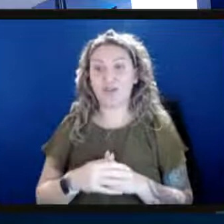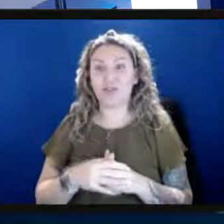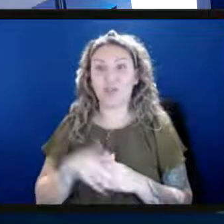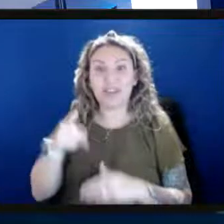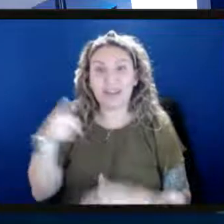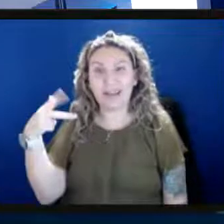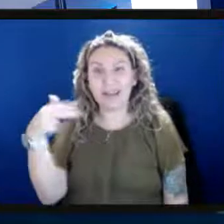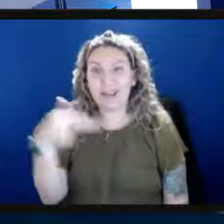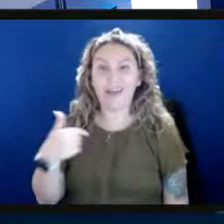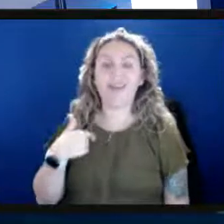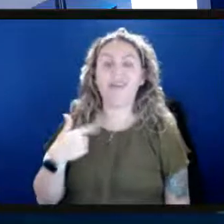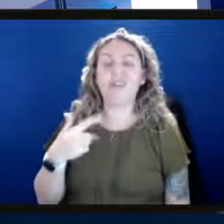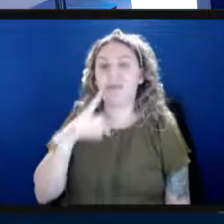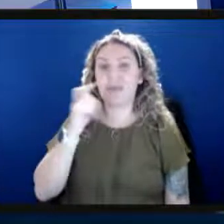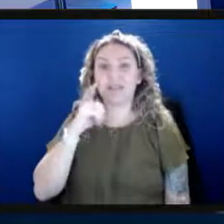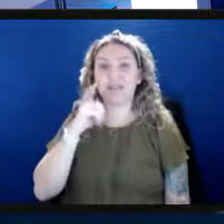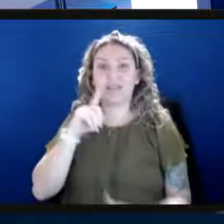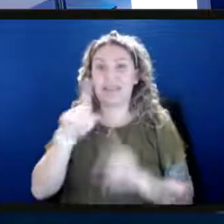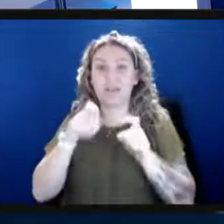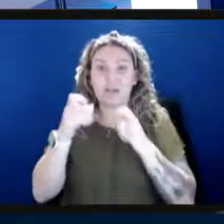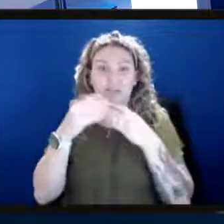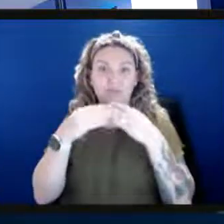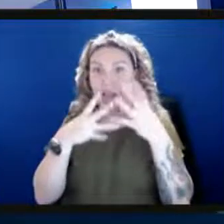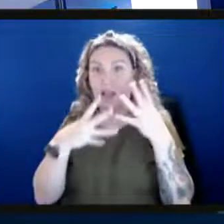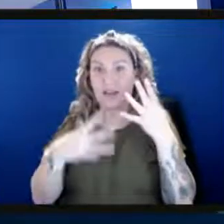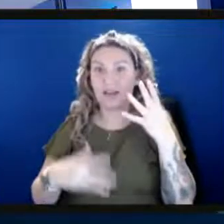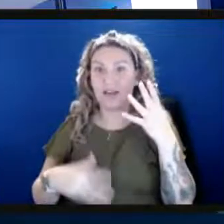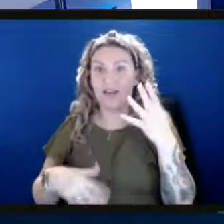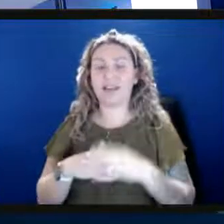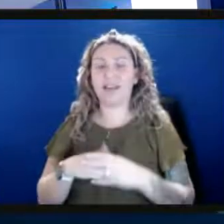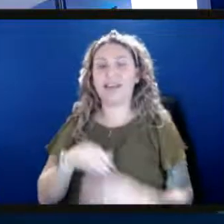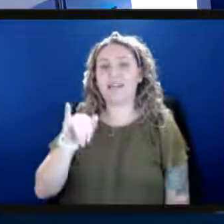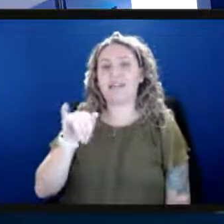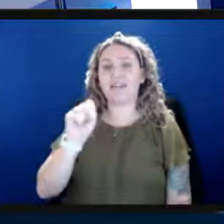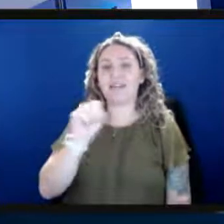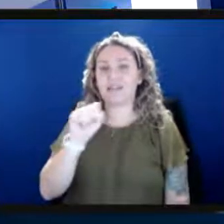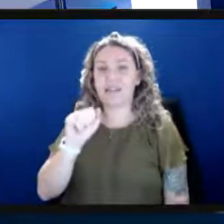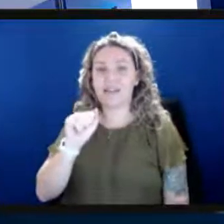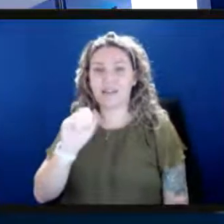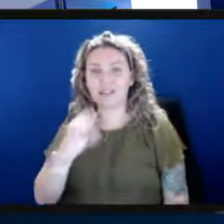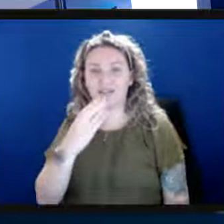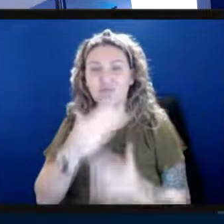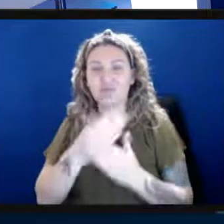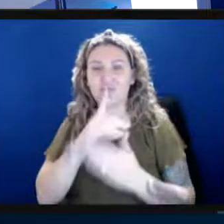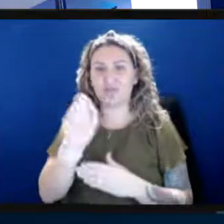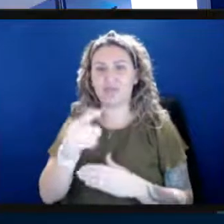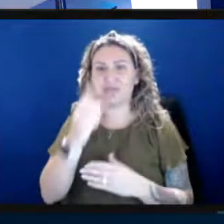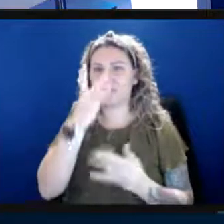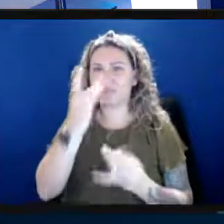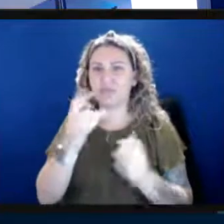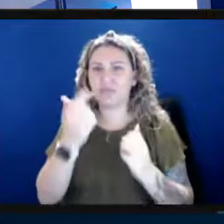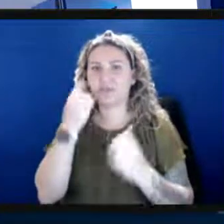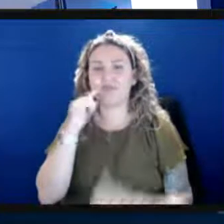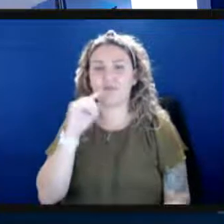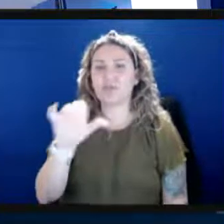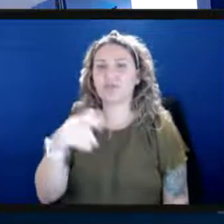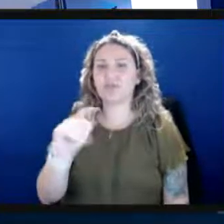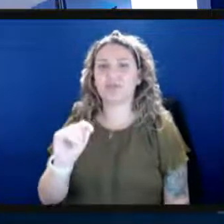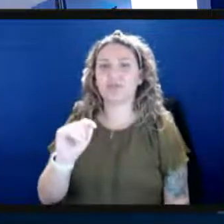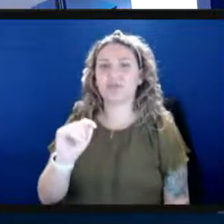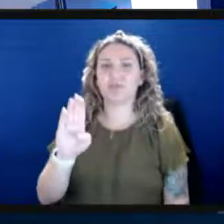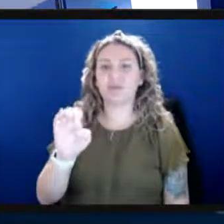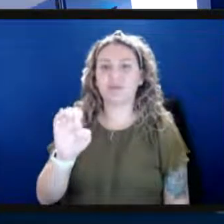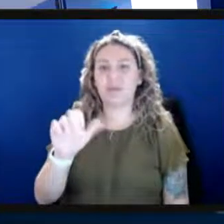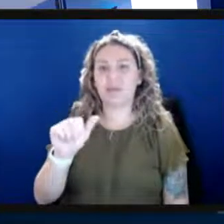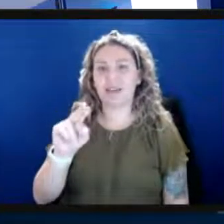these questions are going to keep coming. So Isaac has a very good question. It's interesting. It's for Sergeant Bakina. Isaac